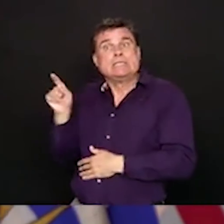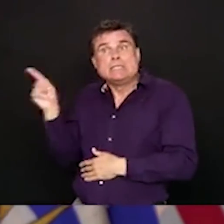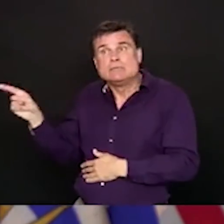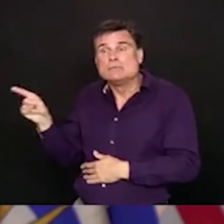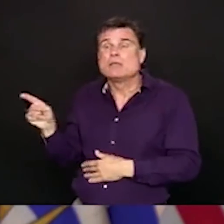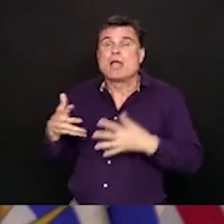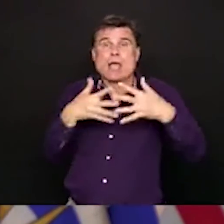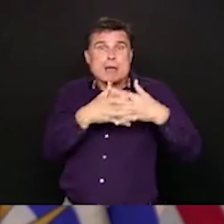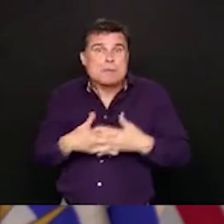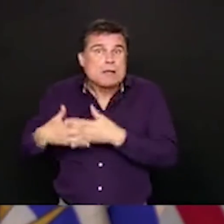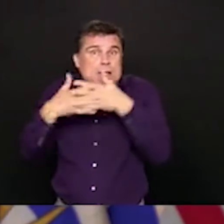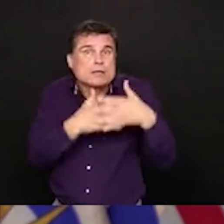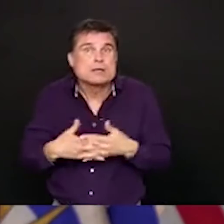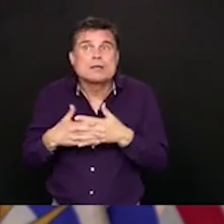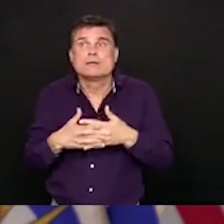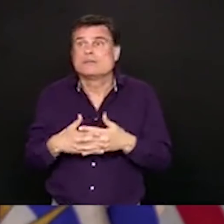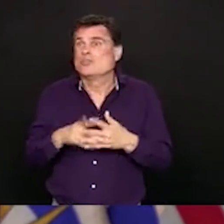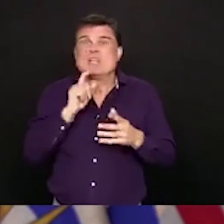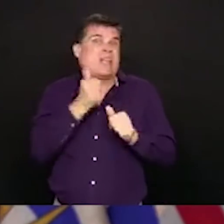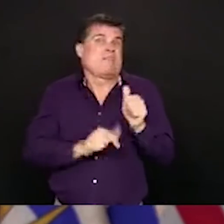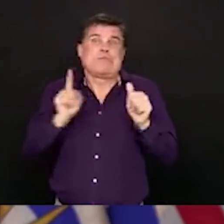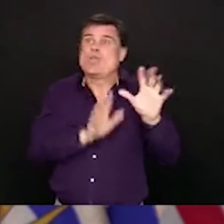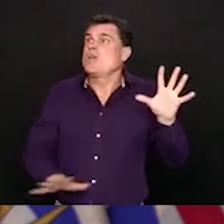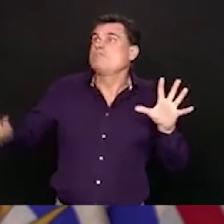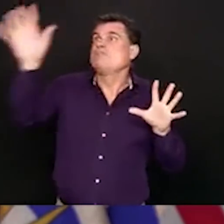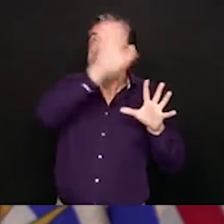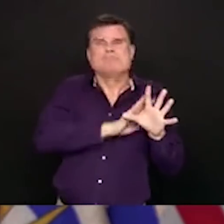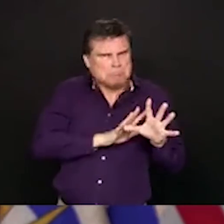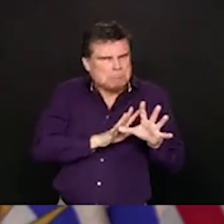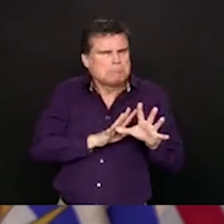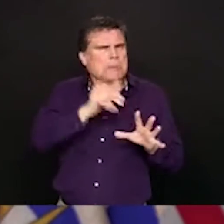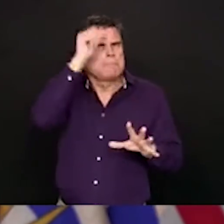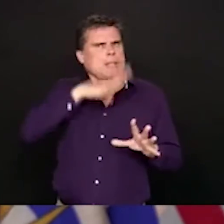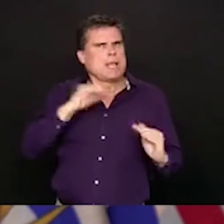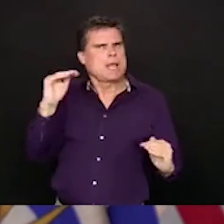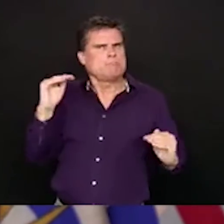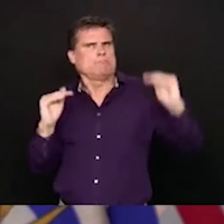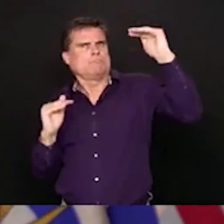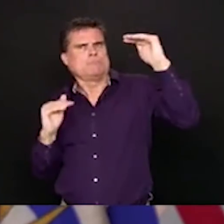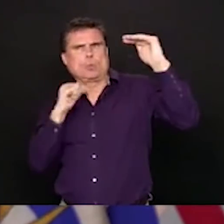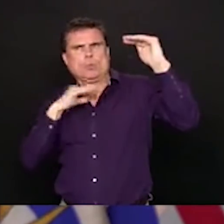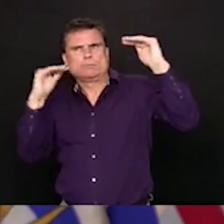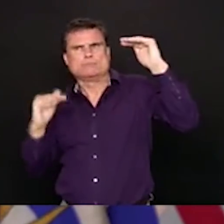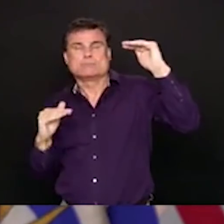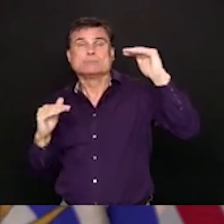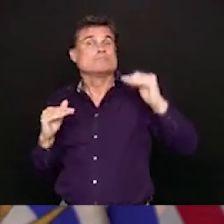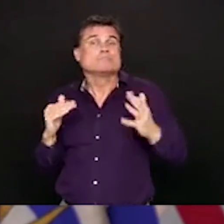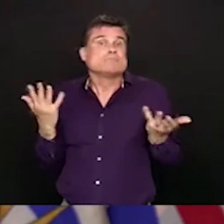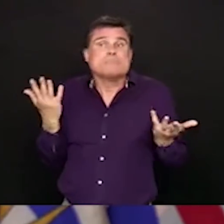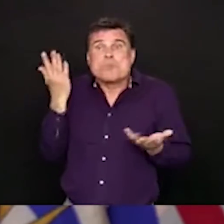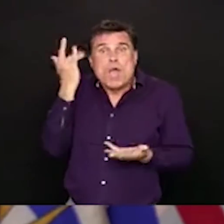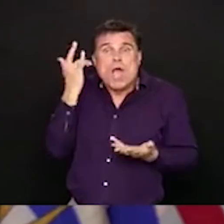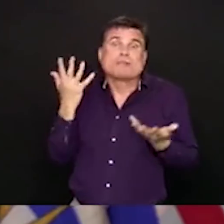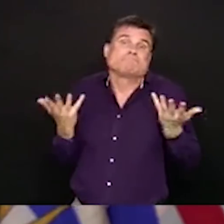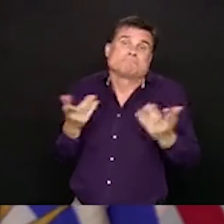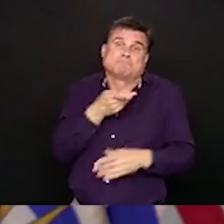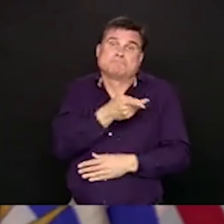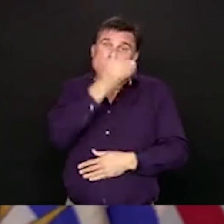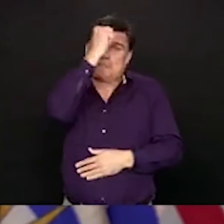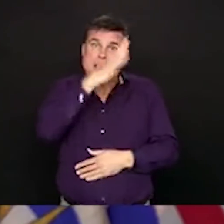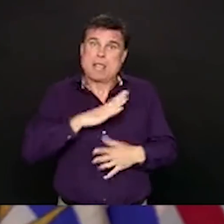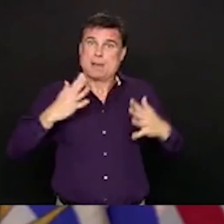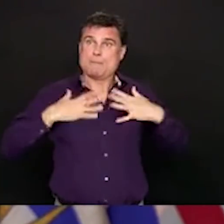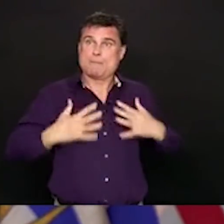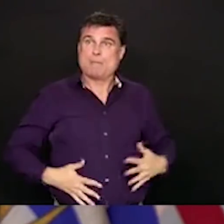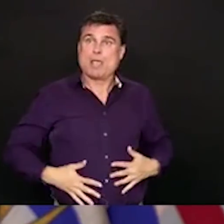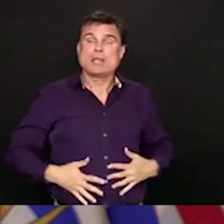it may have something to do with the male immune system, but there are more factors than that, including, the higher